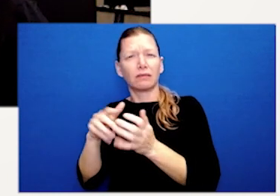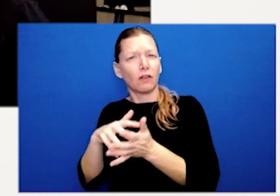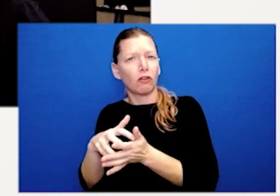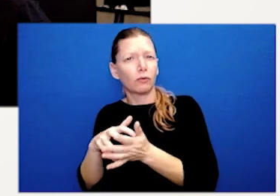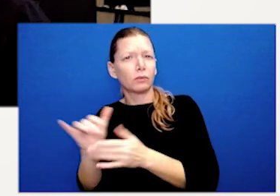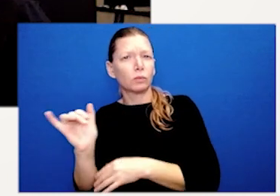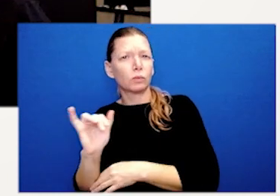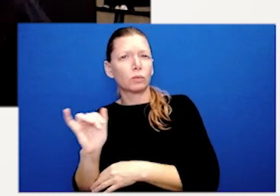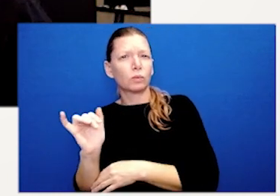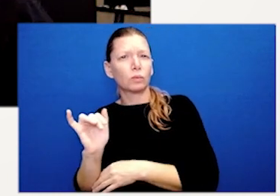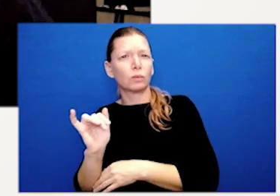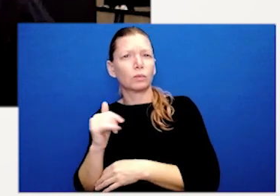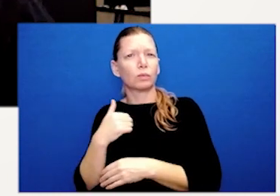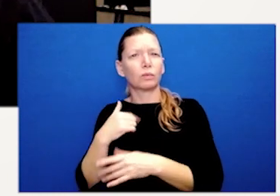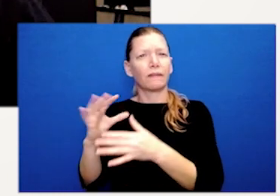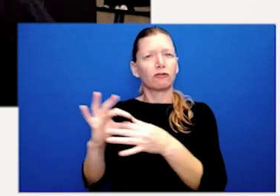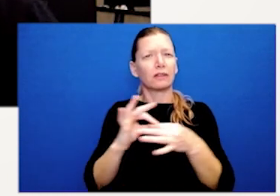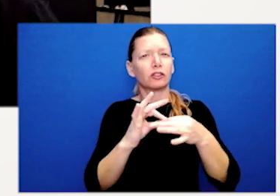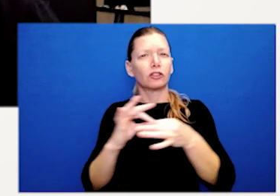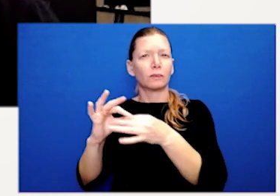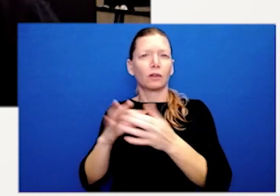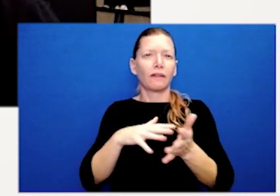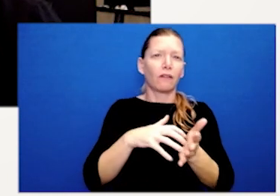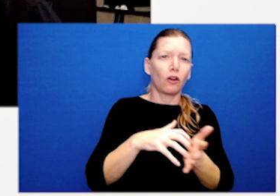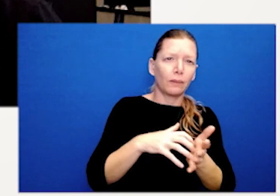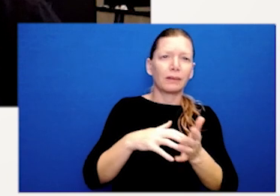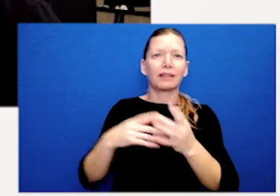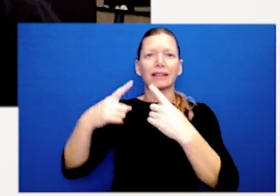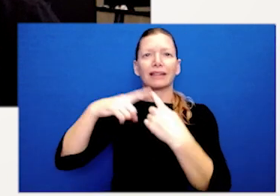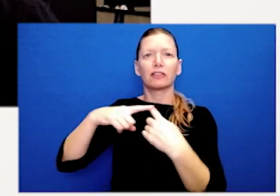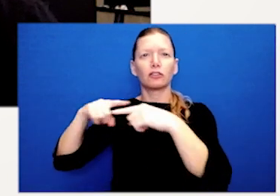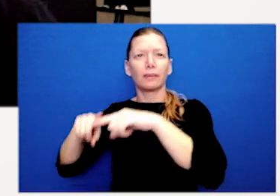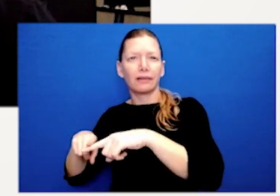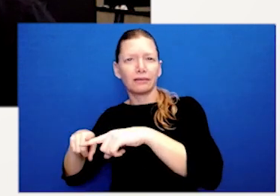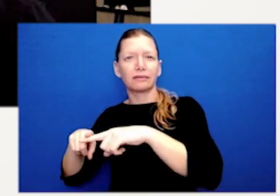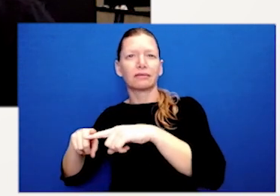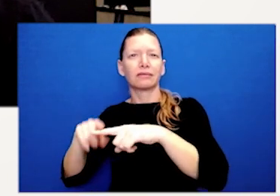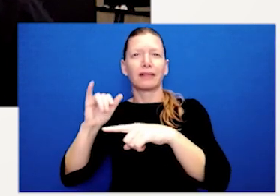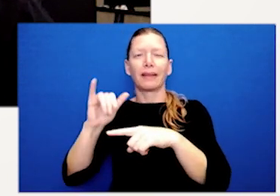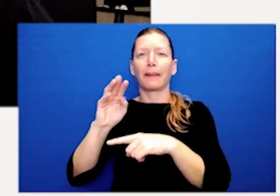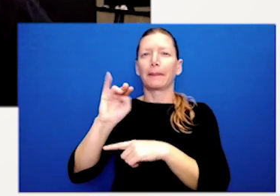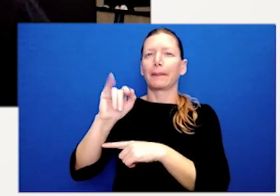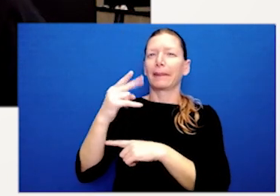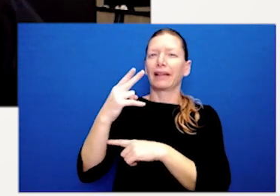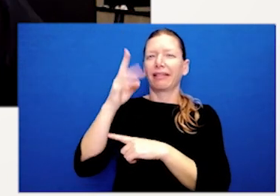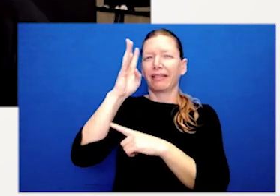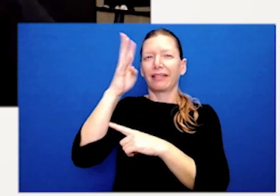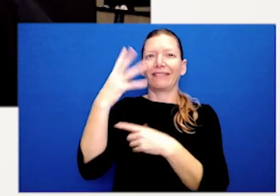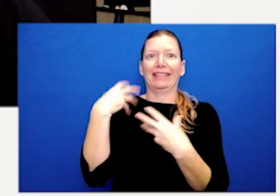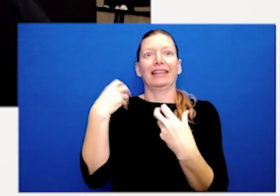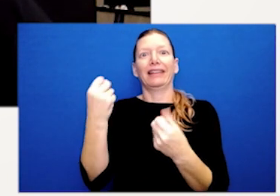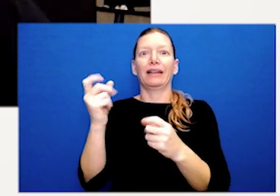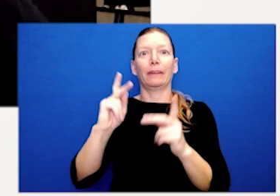through disability often. In our relationship with vulnerability and interdependence and, you know, this like